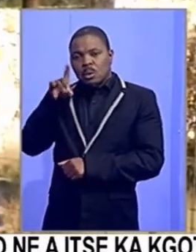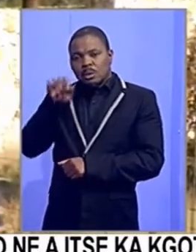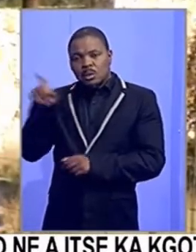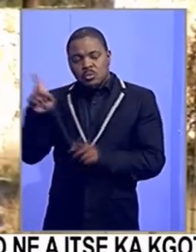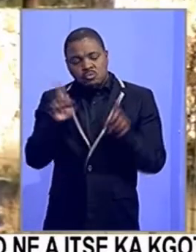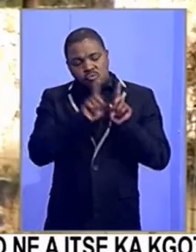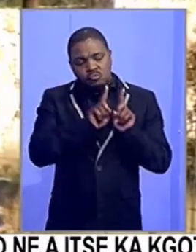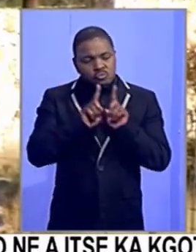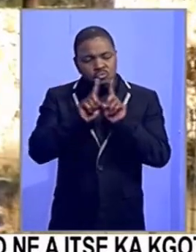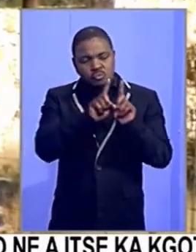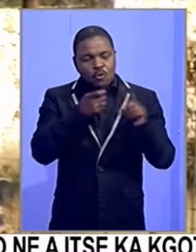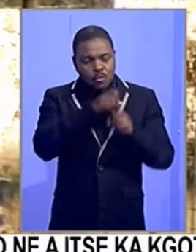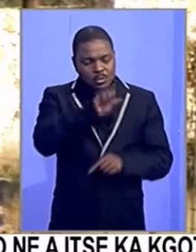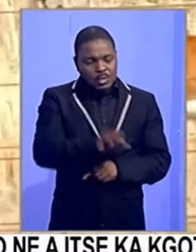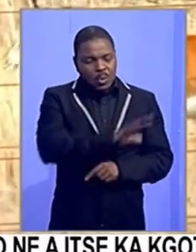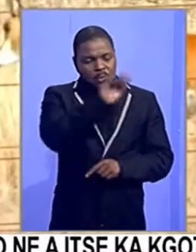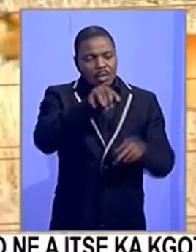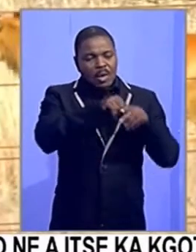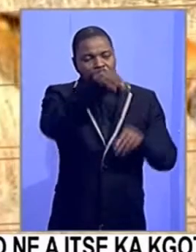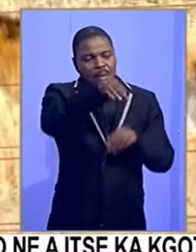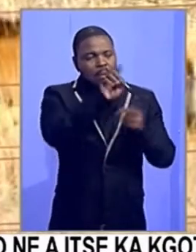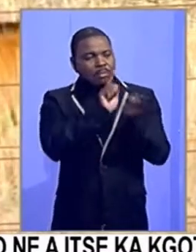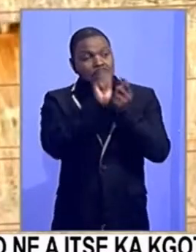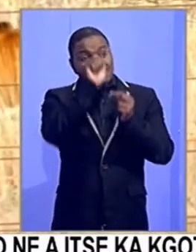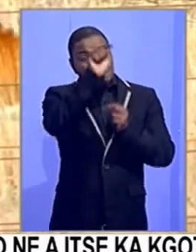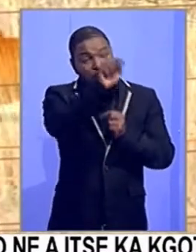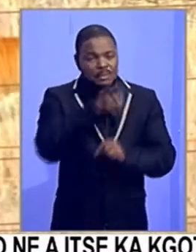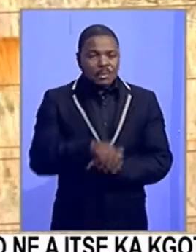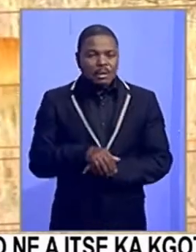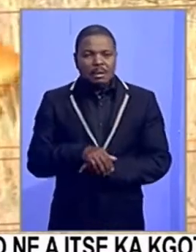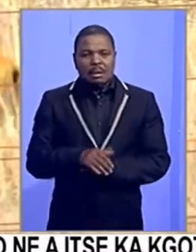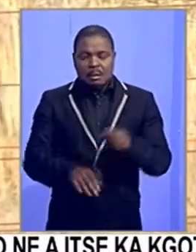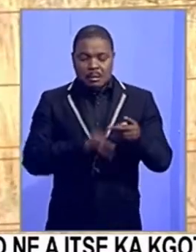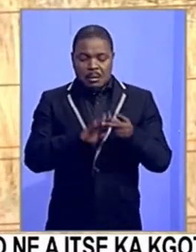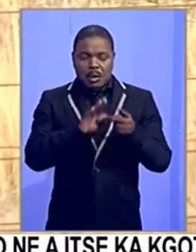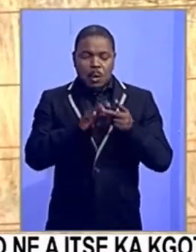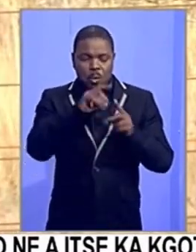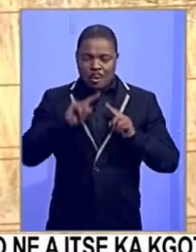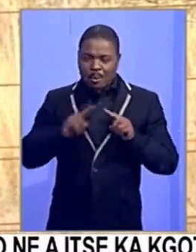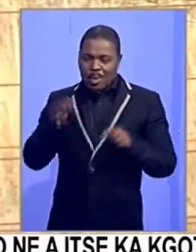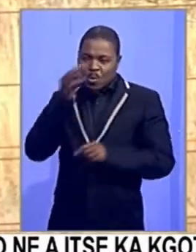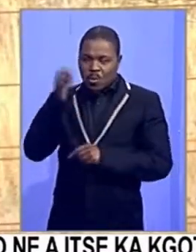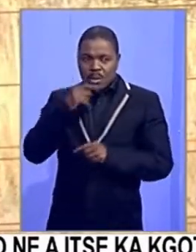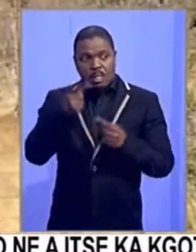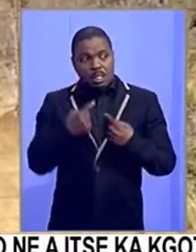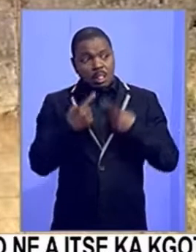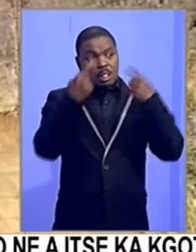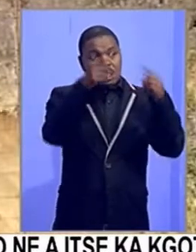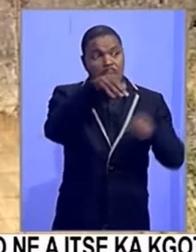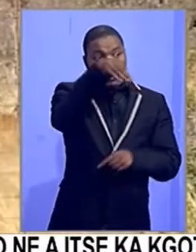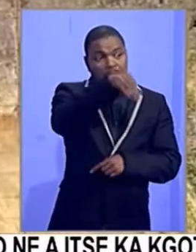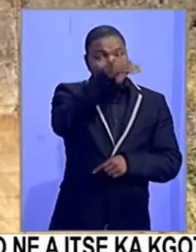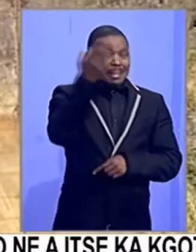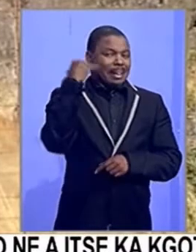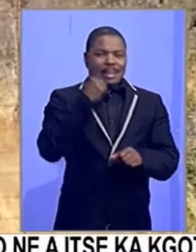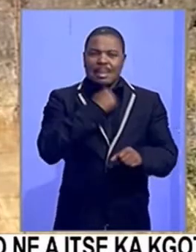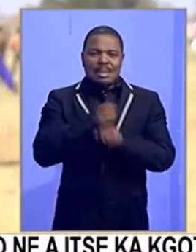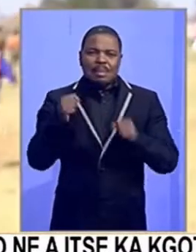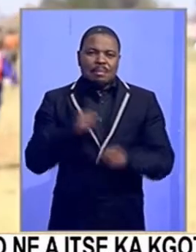magareng ga balaodi ba Afrika Borwa le Namibia. Mme o ganeditse gore o kile a etela kwa Namibia mo nakong e